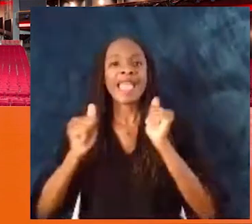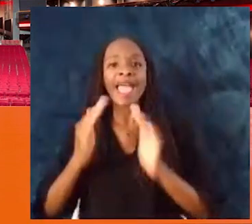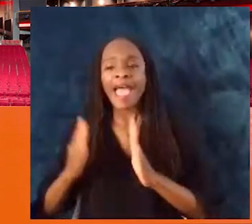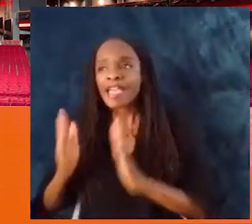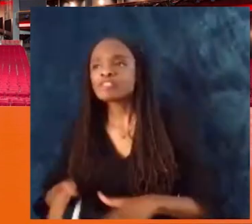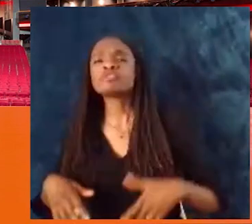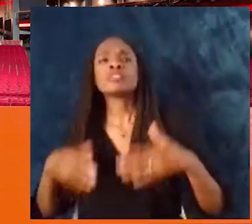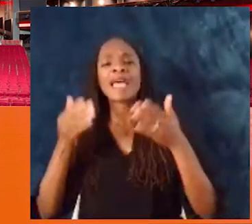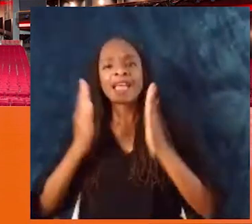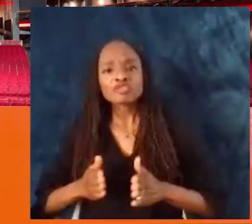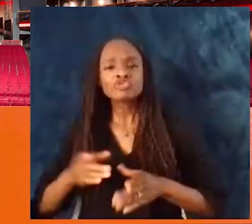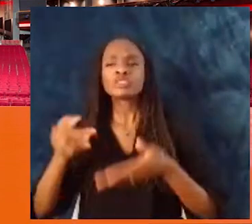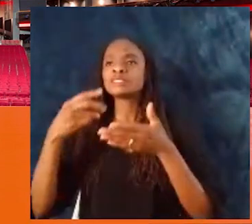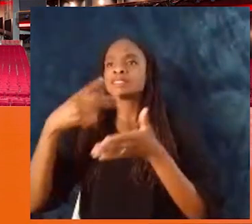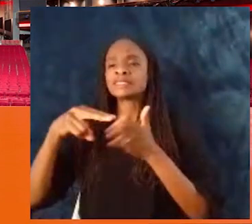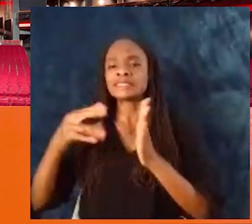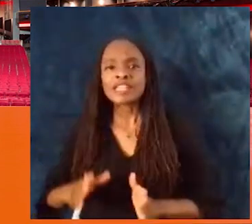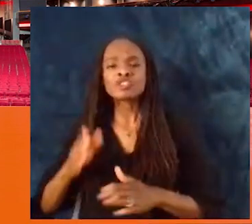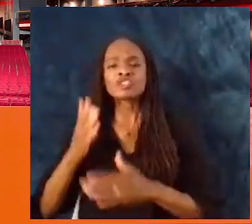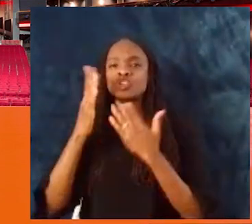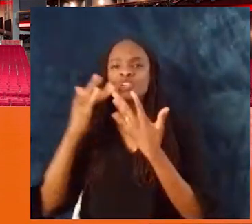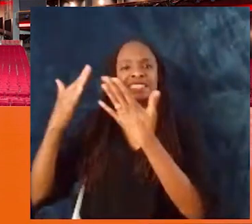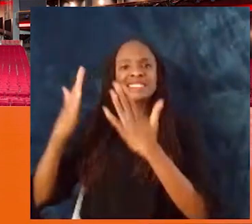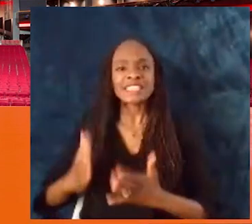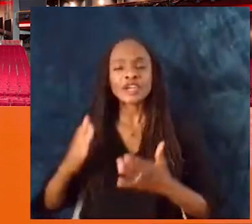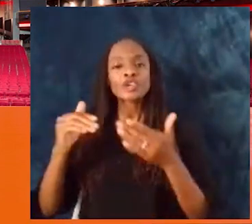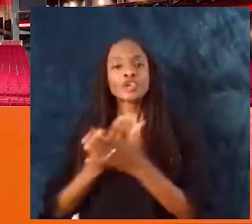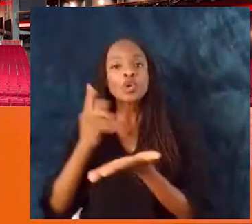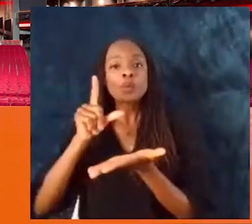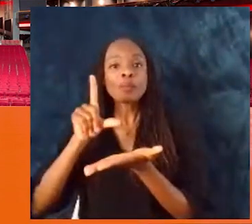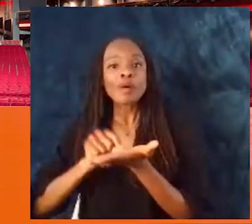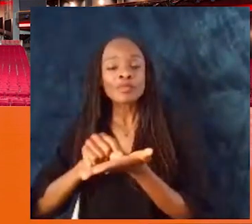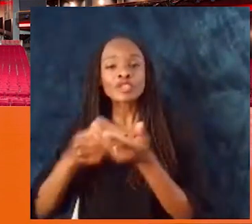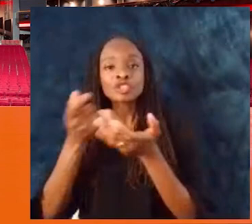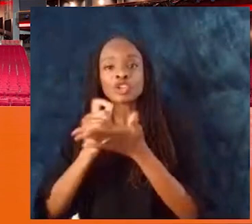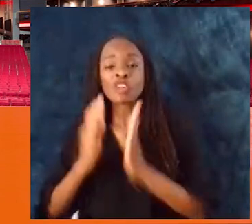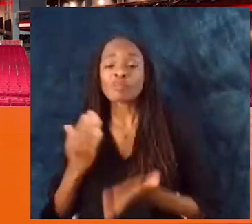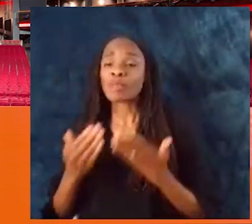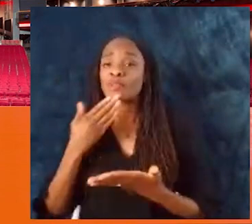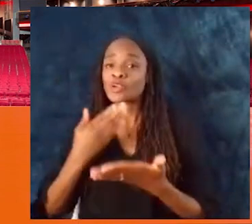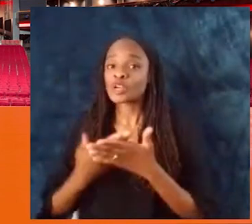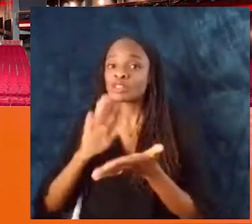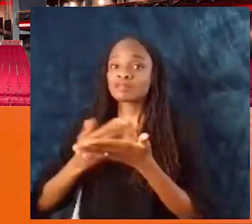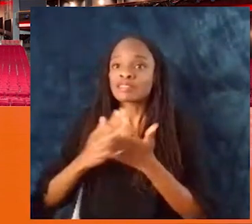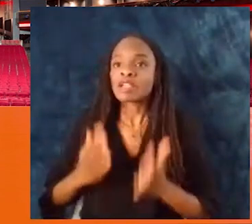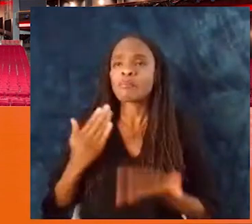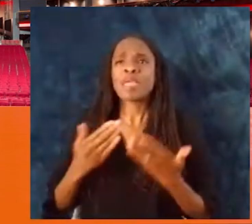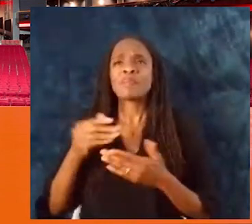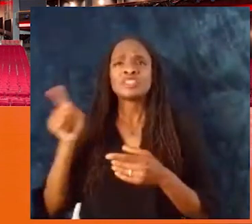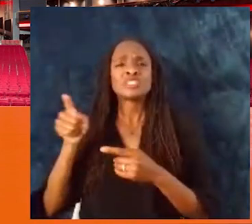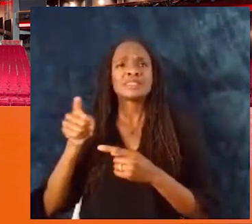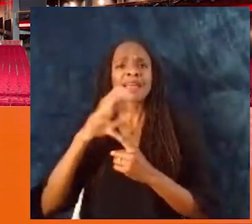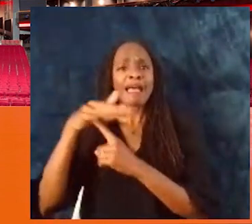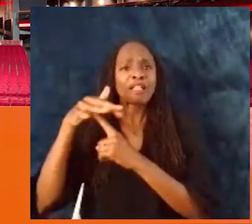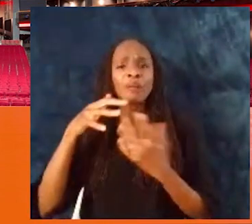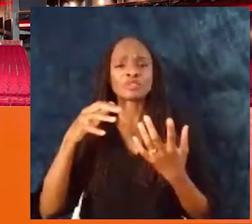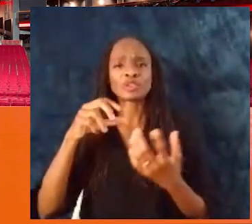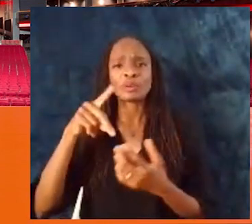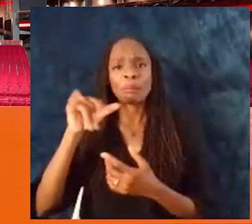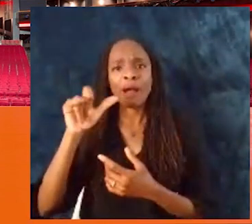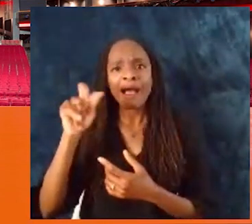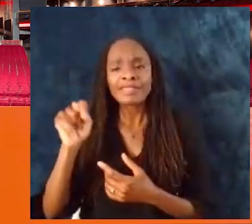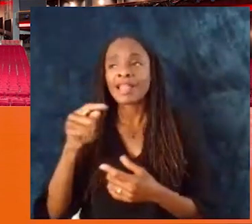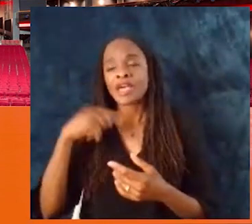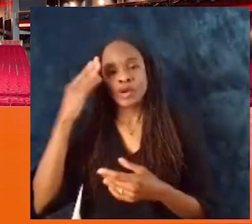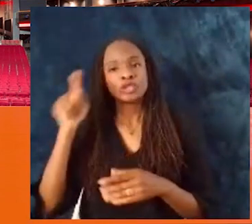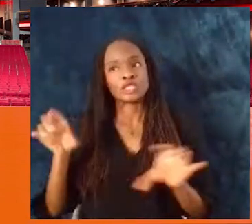amazing singer. She's a newly published author. She's probably a good cook. She may be a helicopter pilot. I don't know. She does a lot. You're